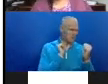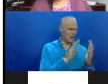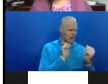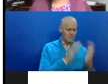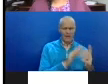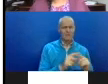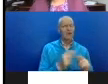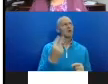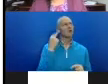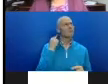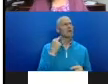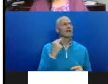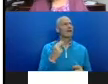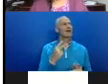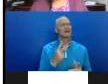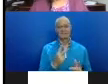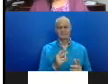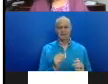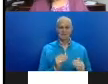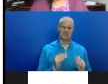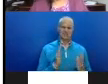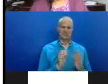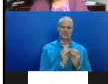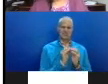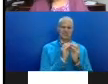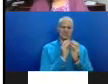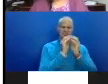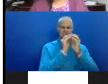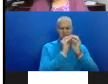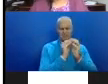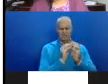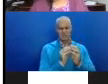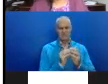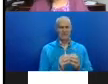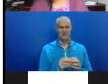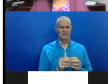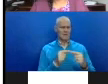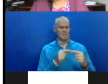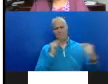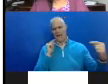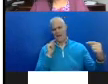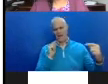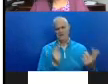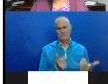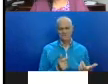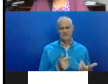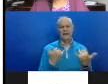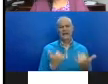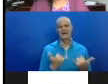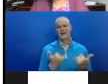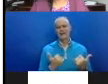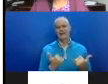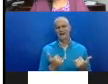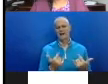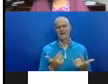retrospect, I can see it just made it louder, in terms of I would take one side and he would take another side. And now what I find